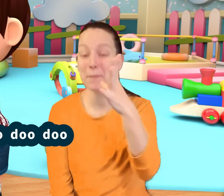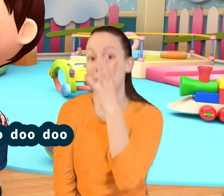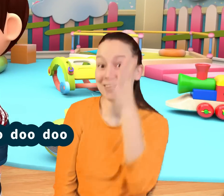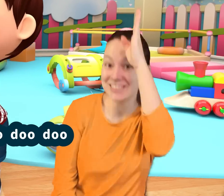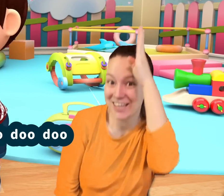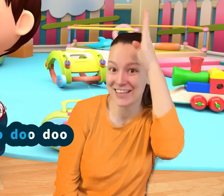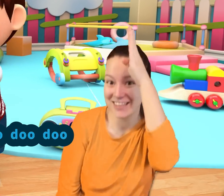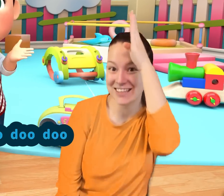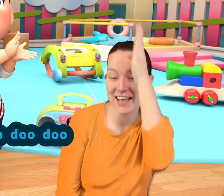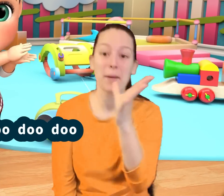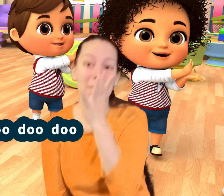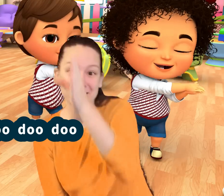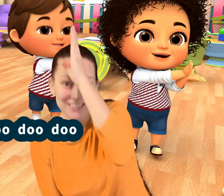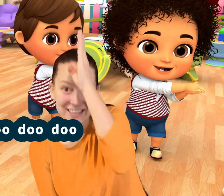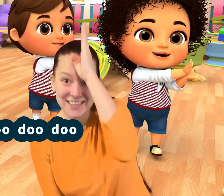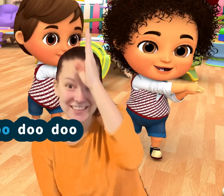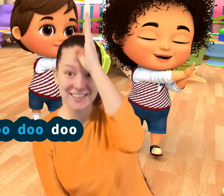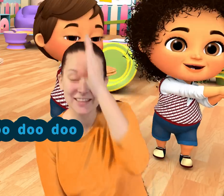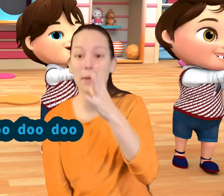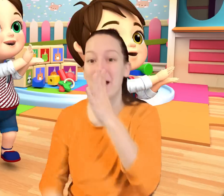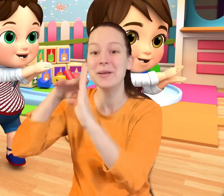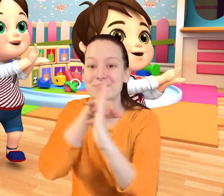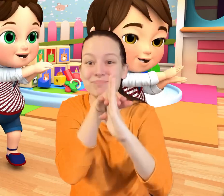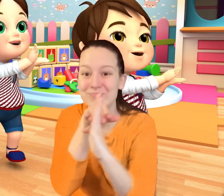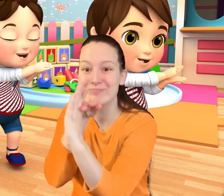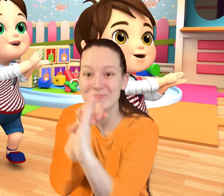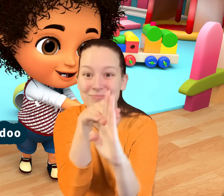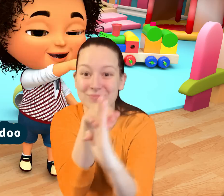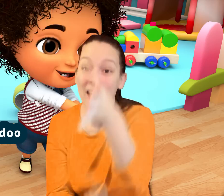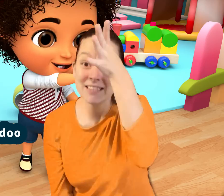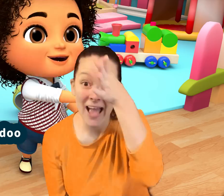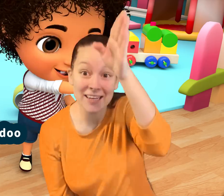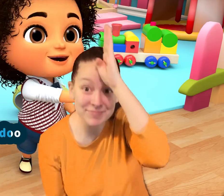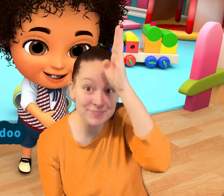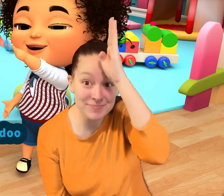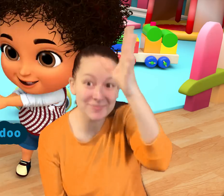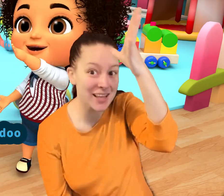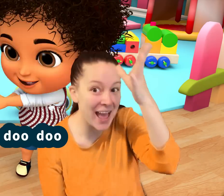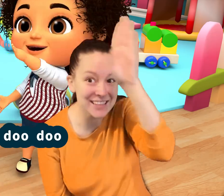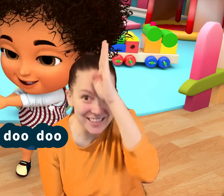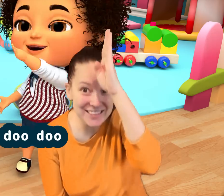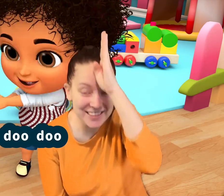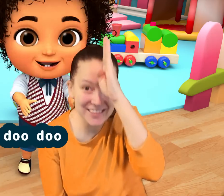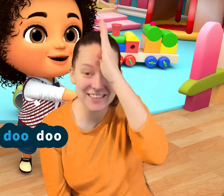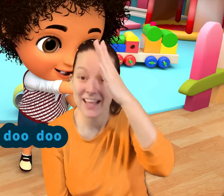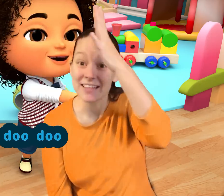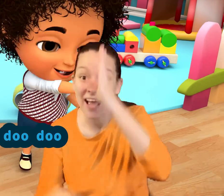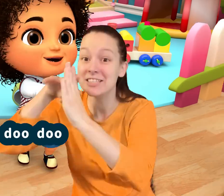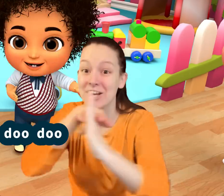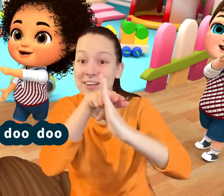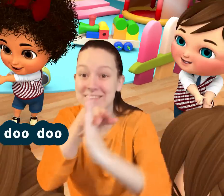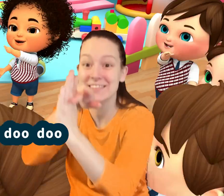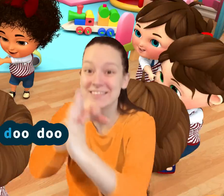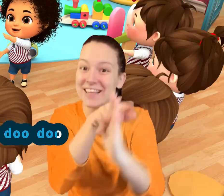doo doo doo doo doo mommy shark doo doo doo doo doo doo mommy shark doo doo doo doo doo doo mommy shark daddy shark doo do doo doo doo daddy shark doo do doo doo doo